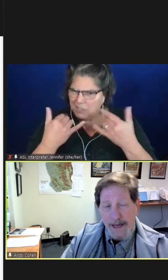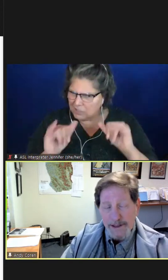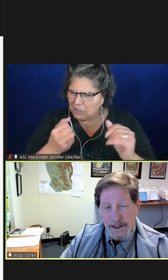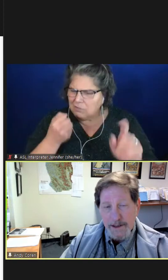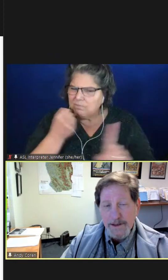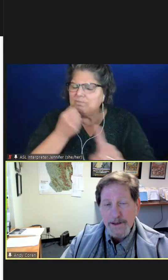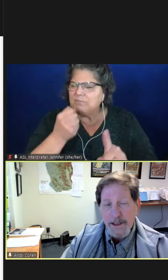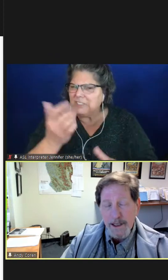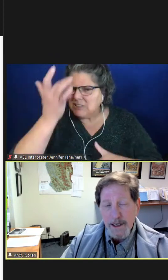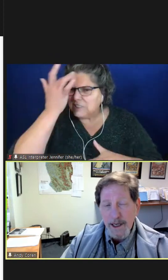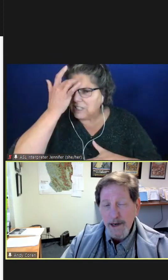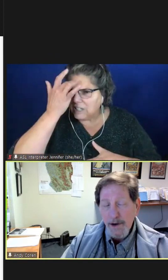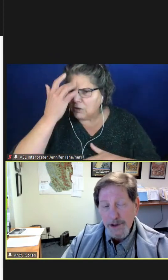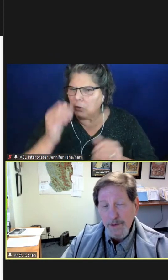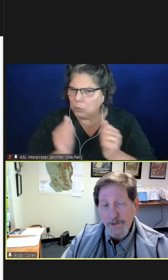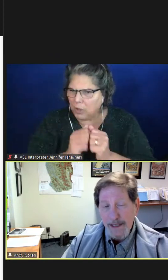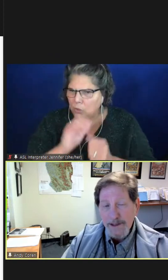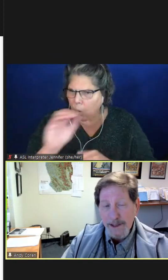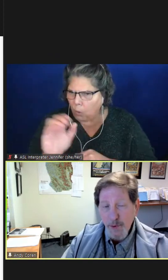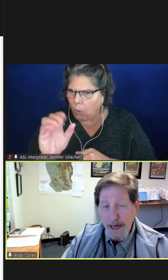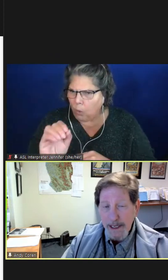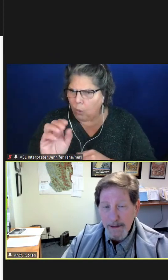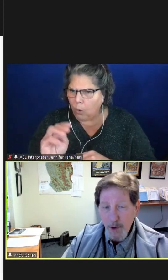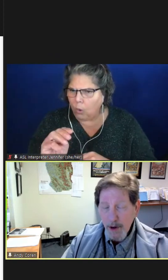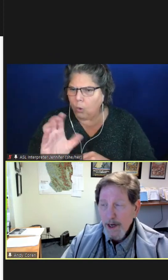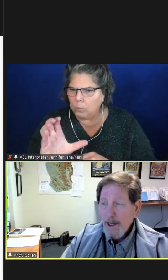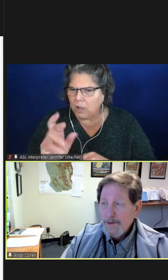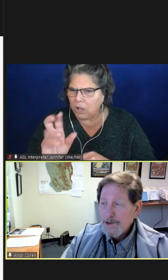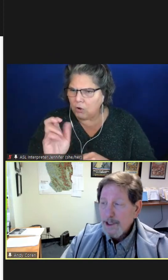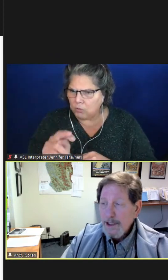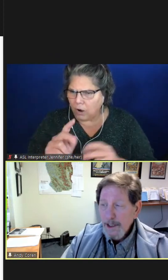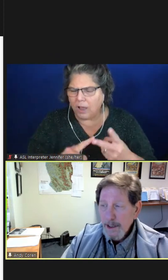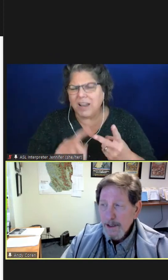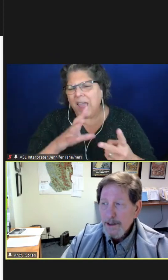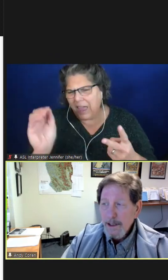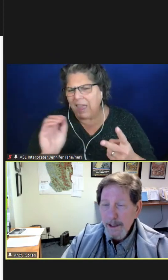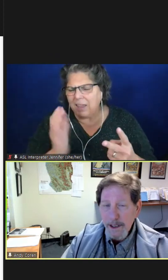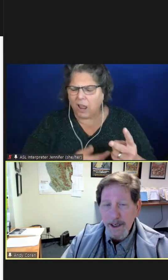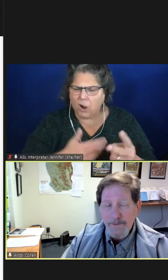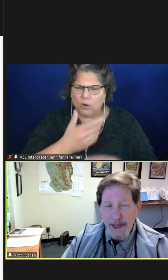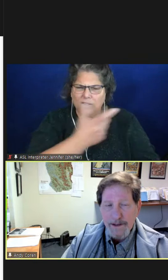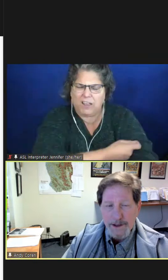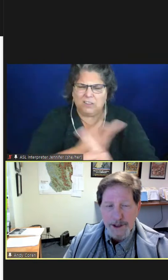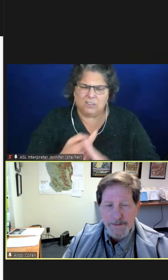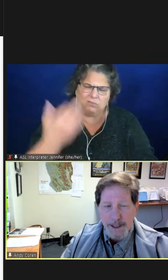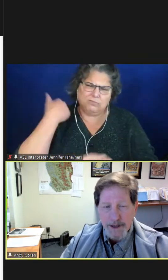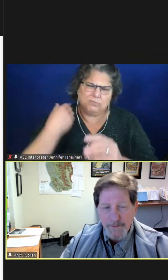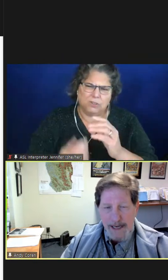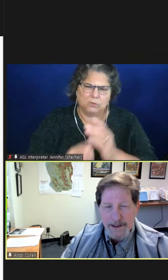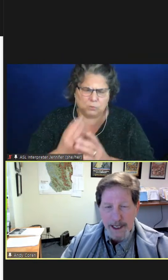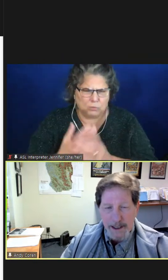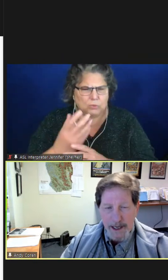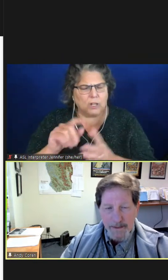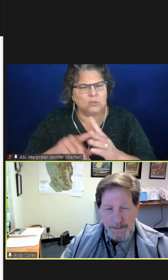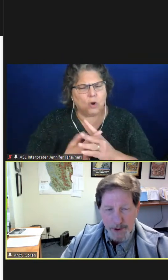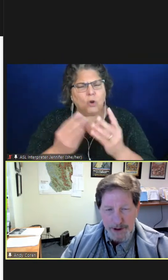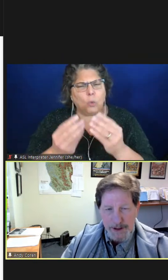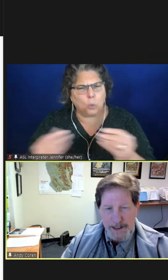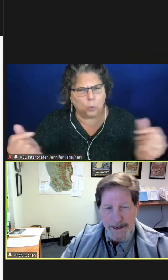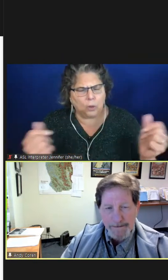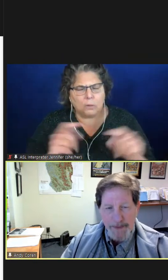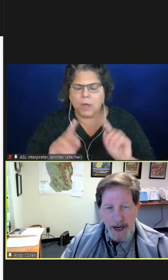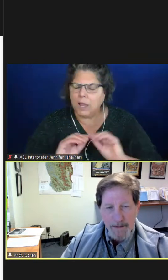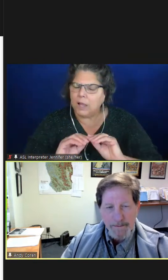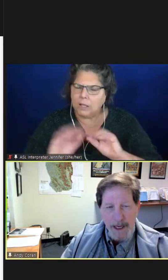with the vaccines, and also with vaccines waning more, there's a clear advantage to being vaccinated and